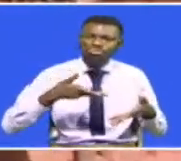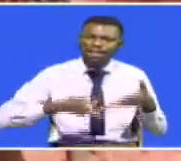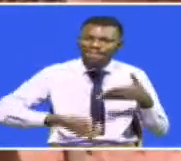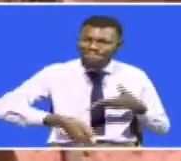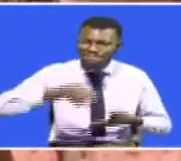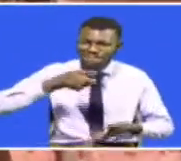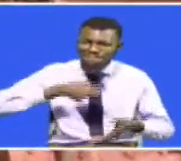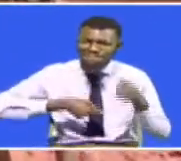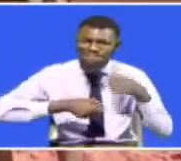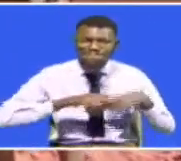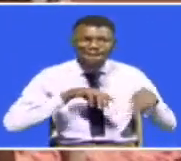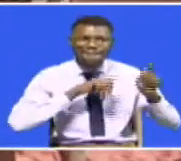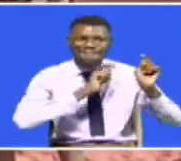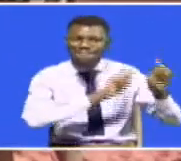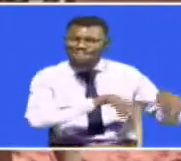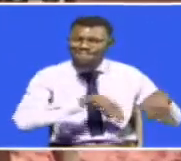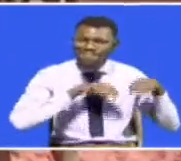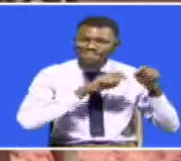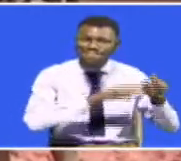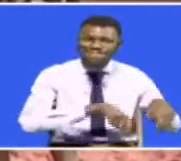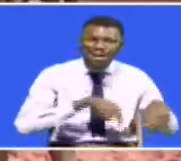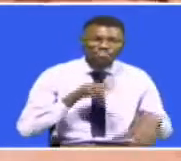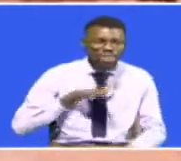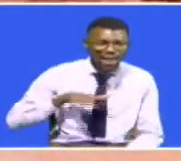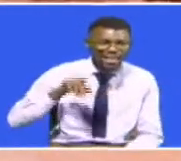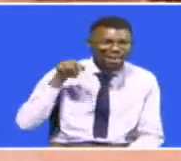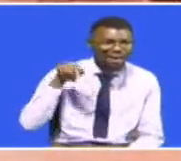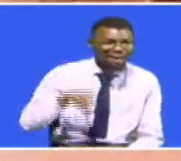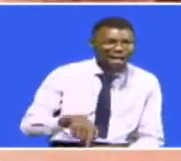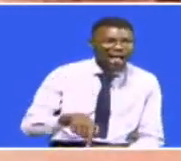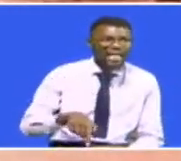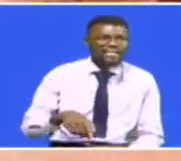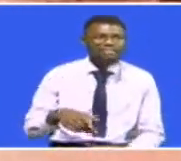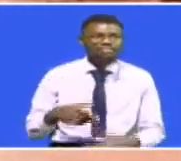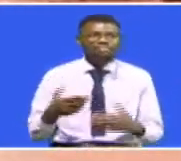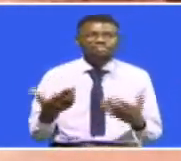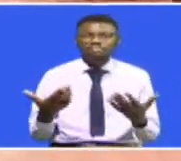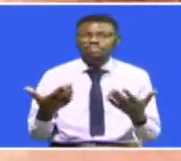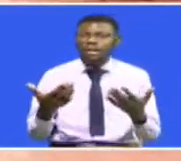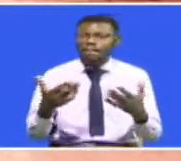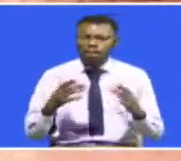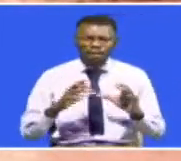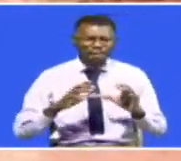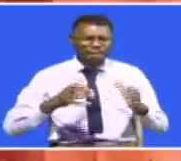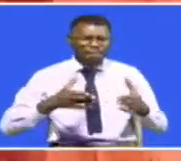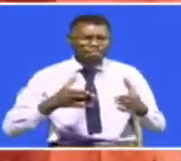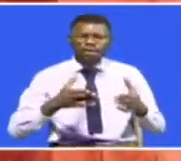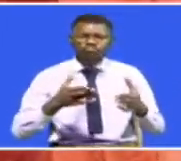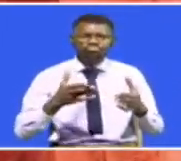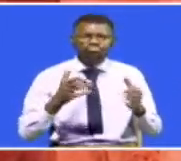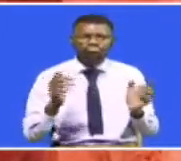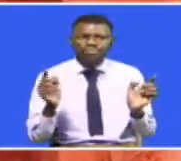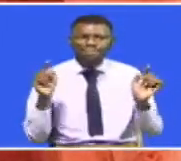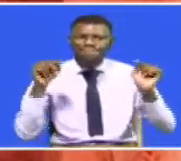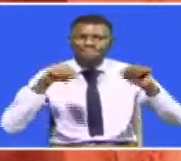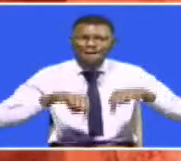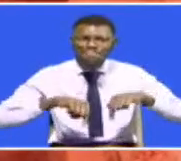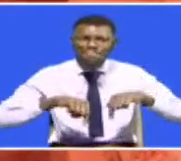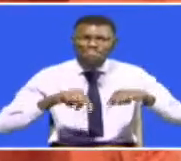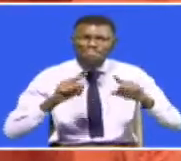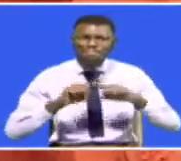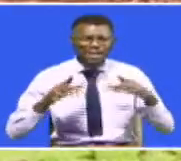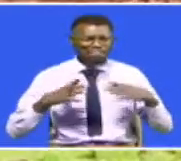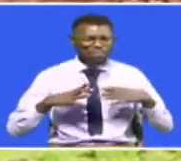living. Mining in these mines isn't so advanced, and an investor came calling, but locals are apprehensive of